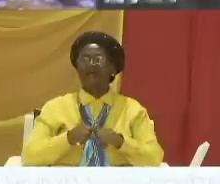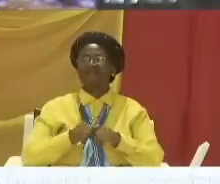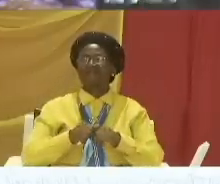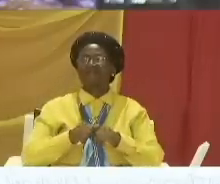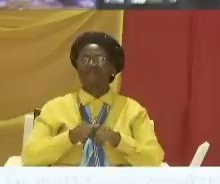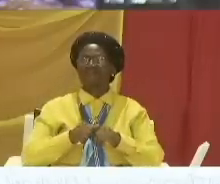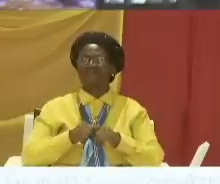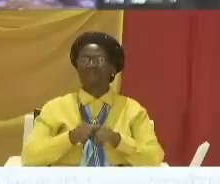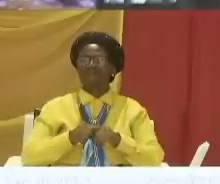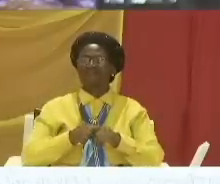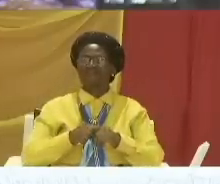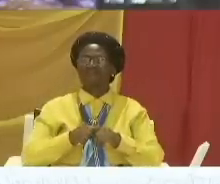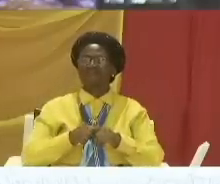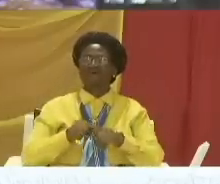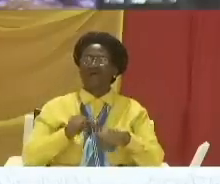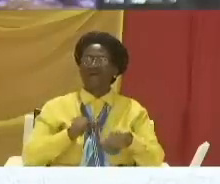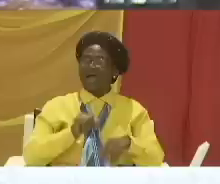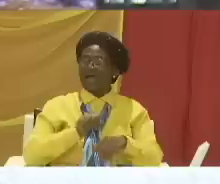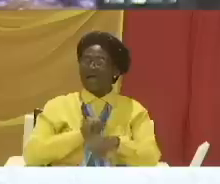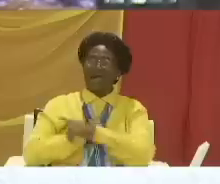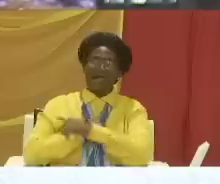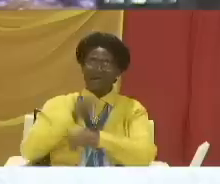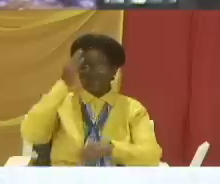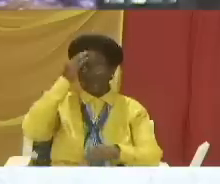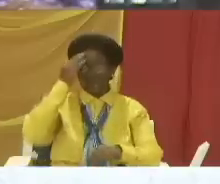I know Daddy said long ago,